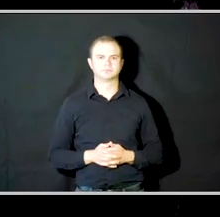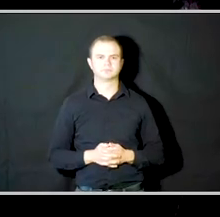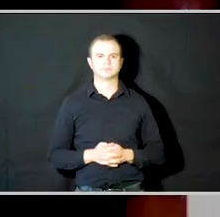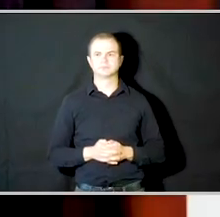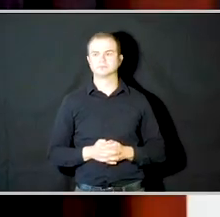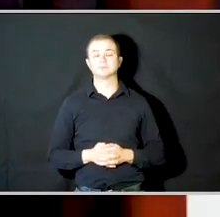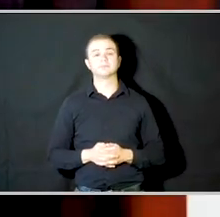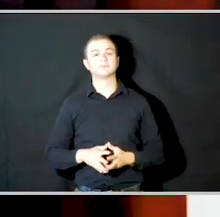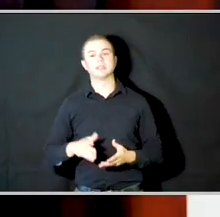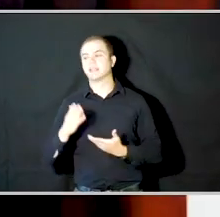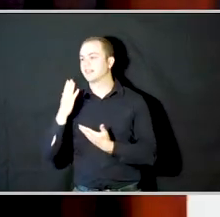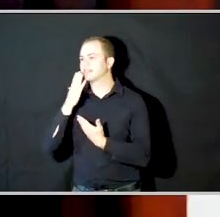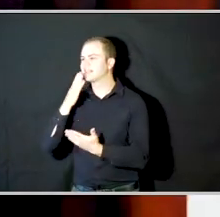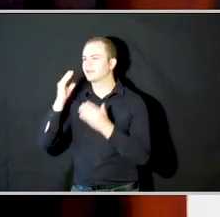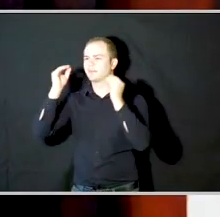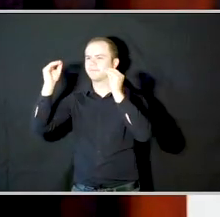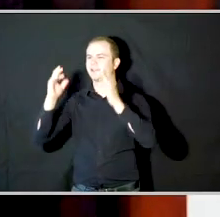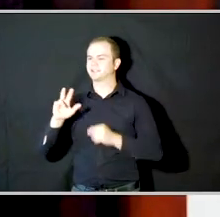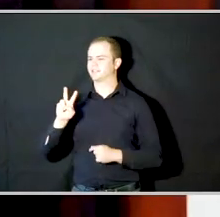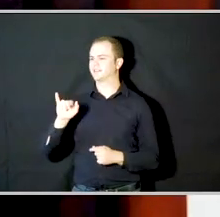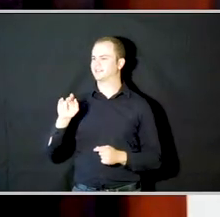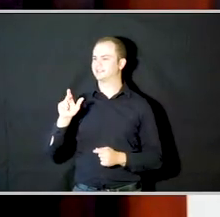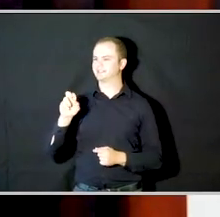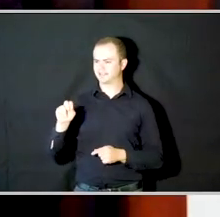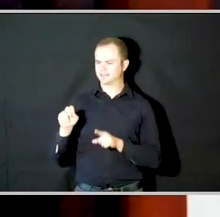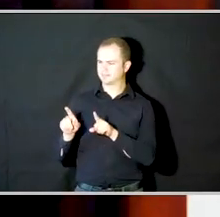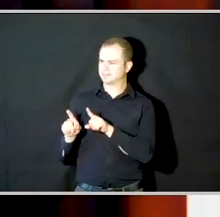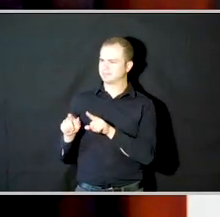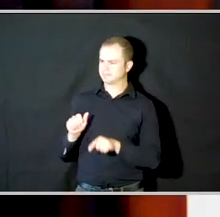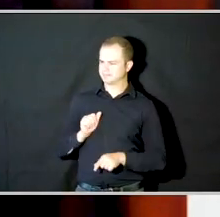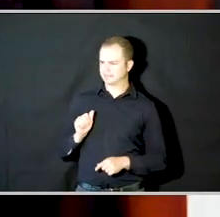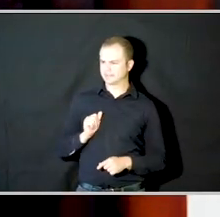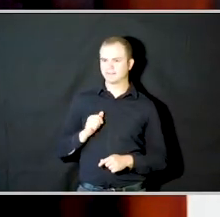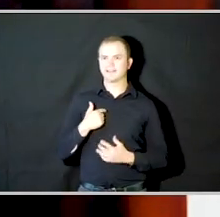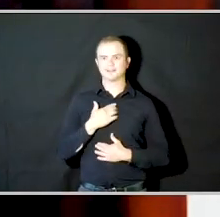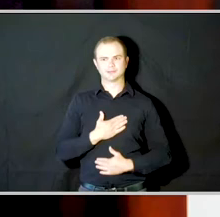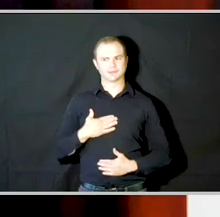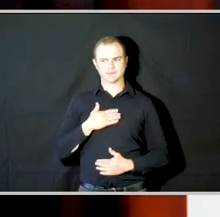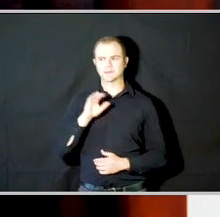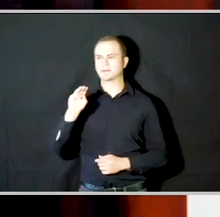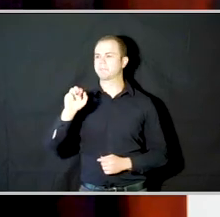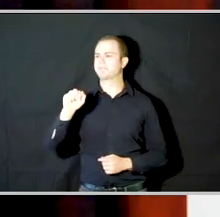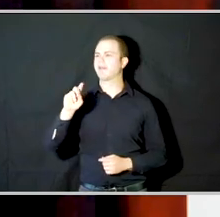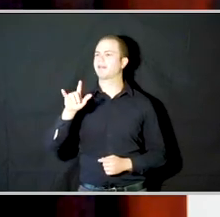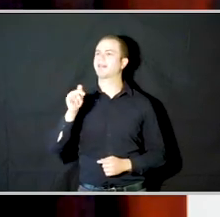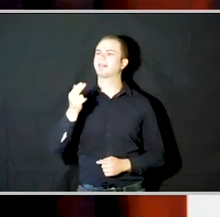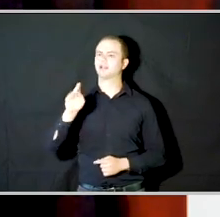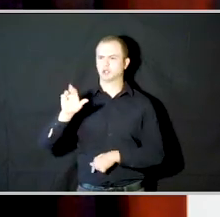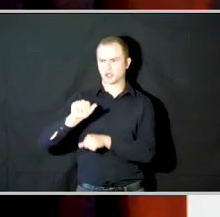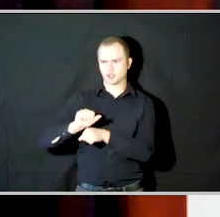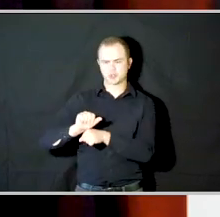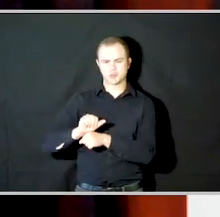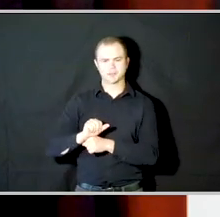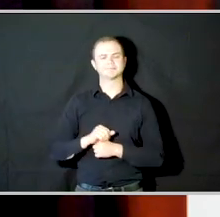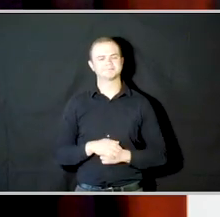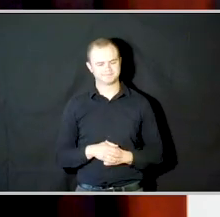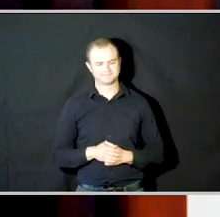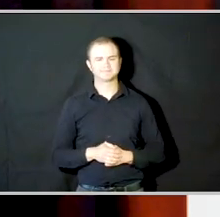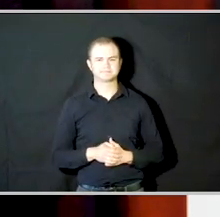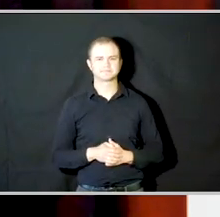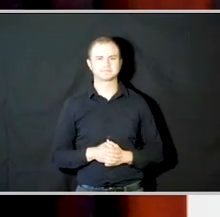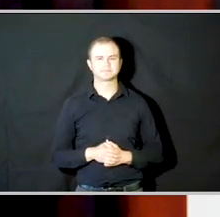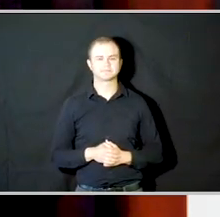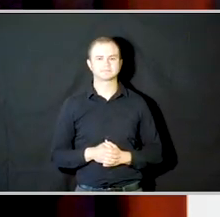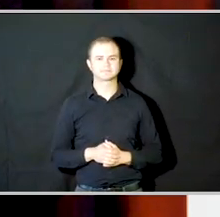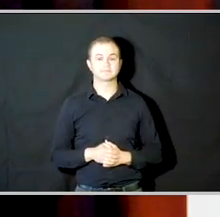Thank you, Professor Vinson. I also deeply enjoyed Madeline's work and their artist statement. Very moving piece. All